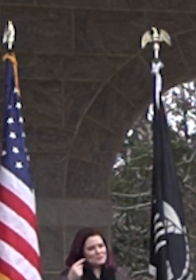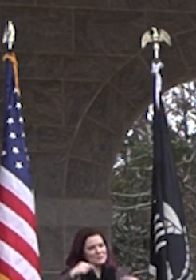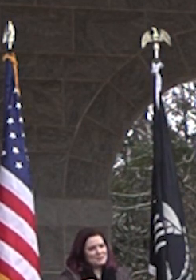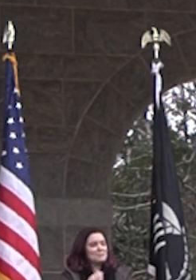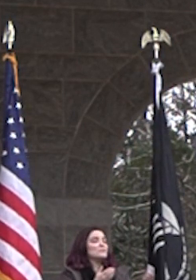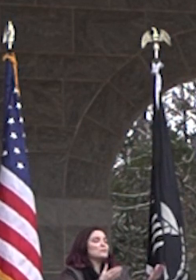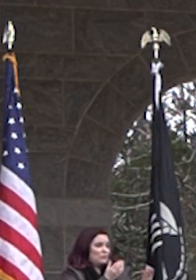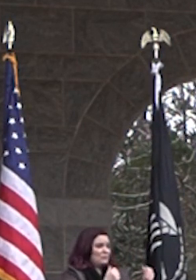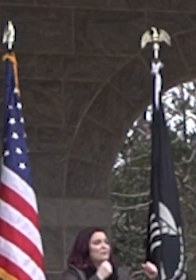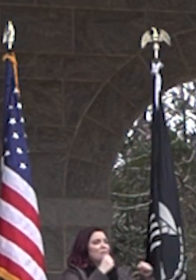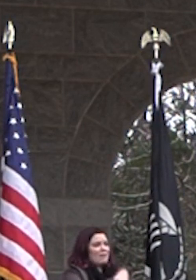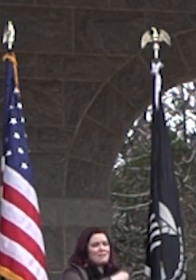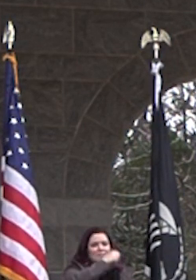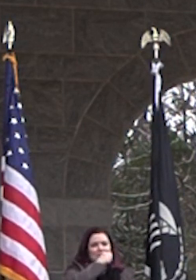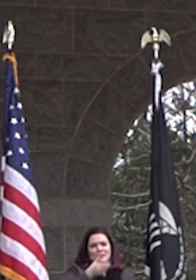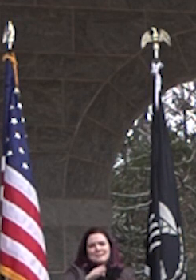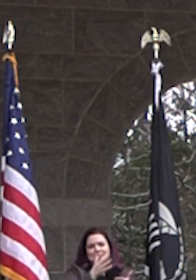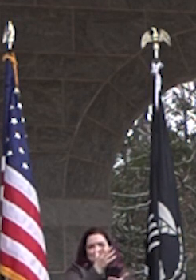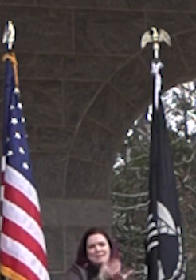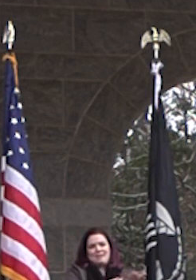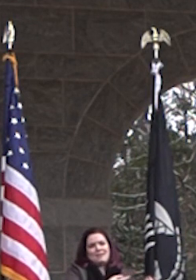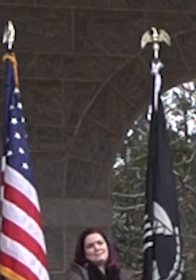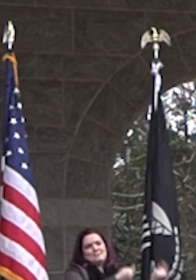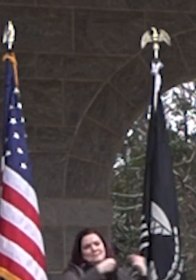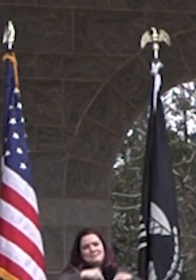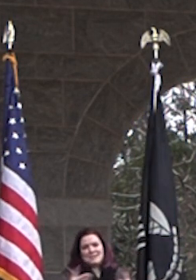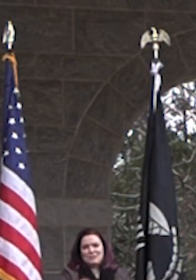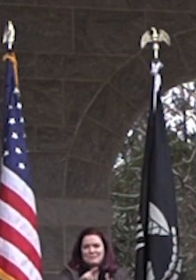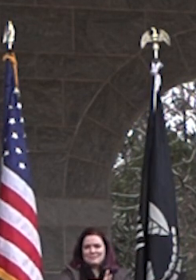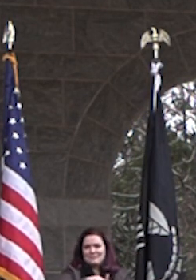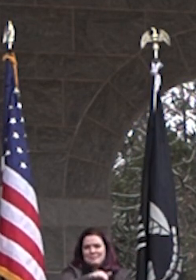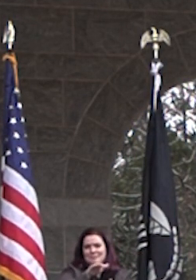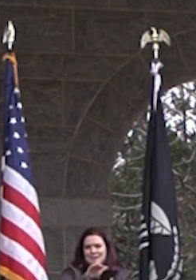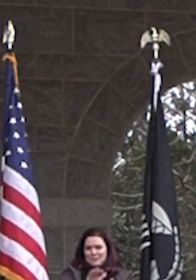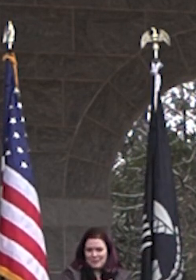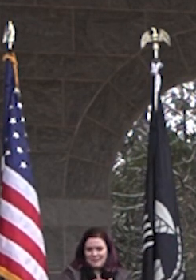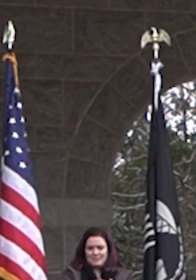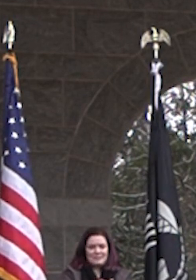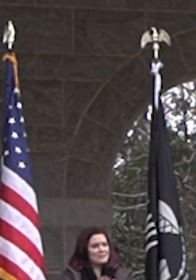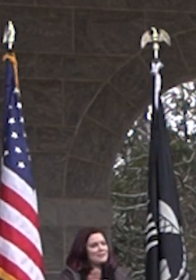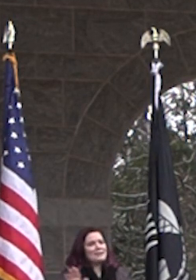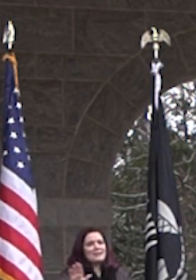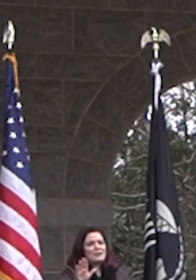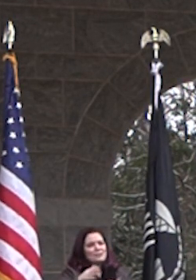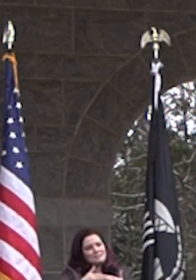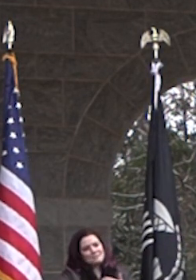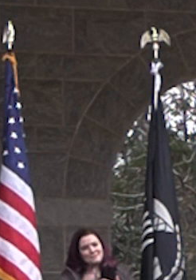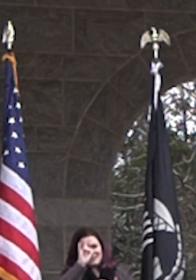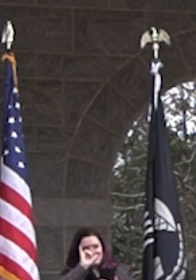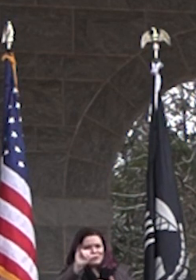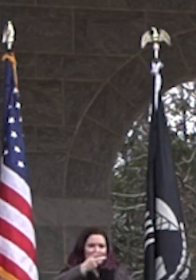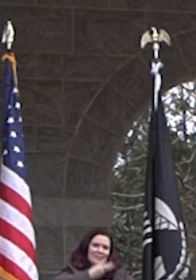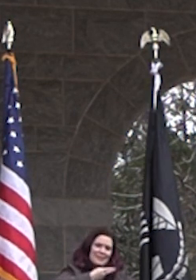fought, suffered, and died for their country. We are entrusted with their eternal care and charged with not